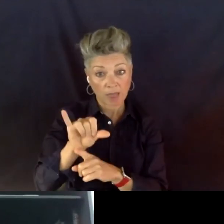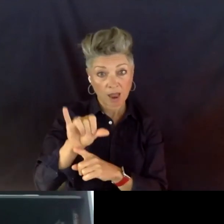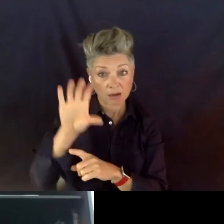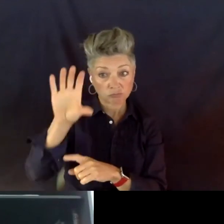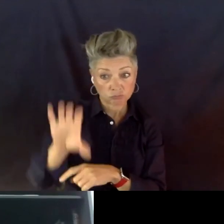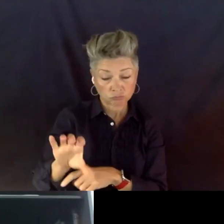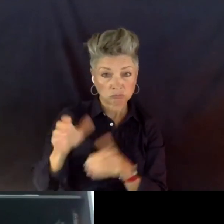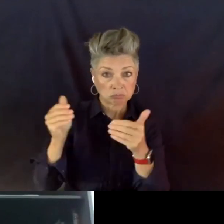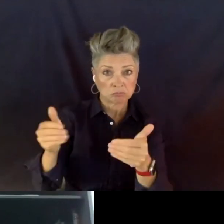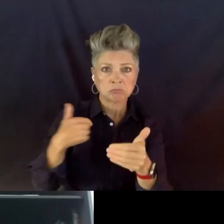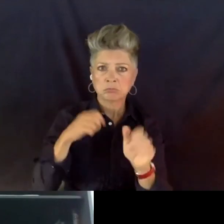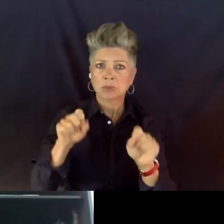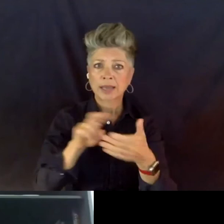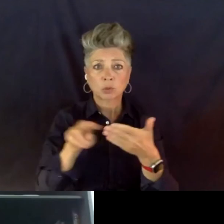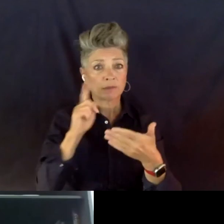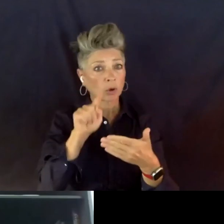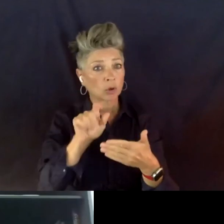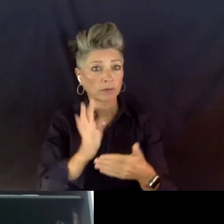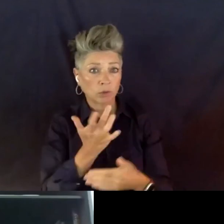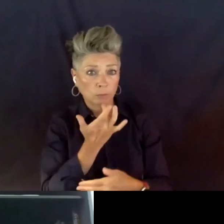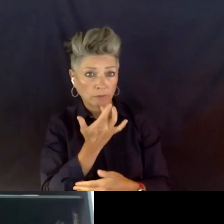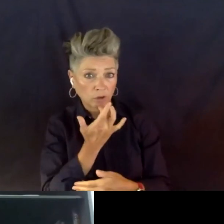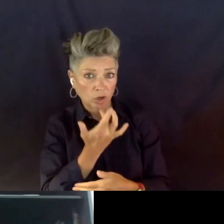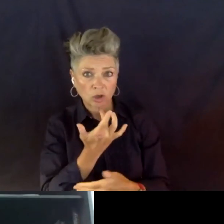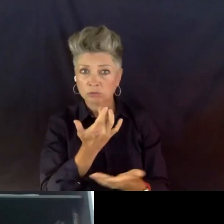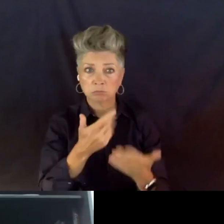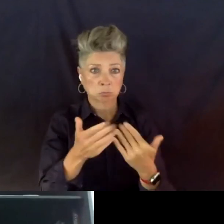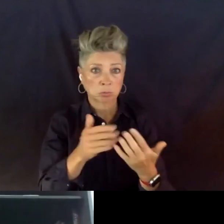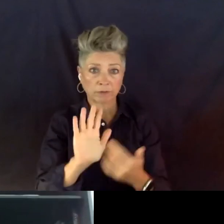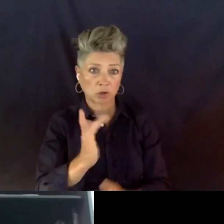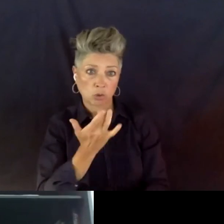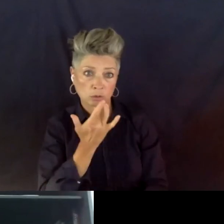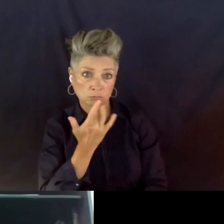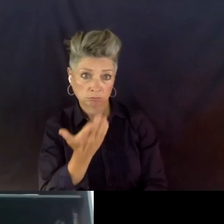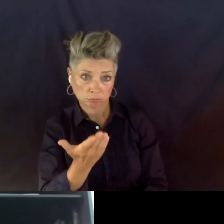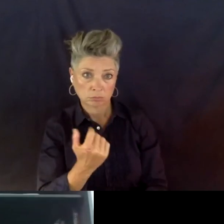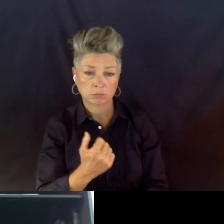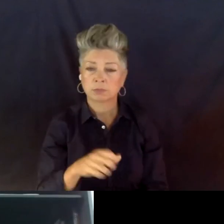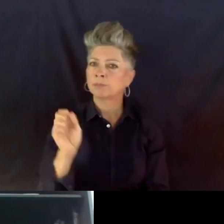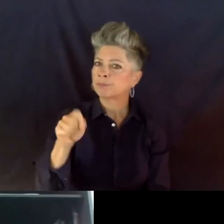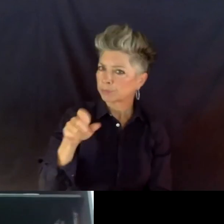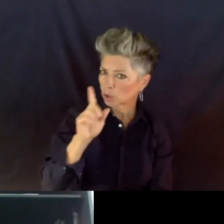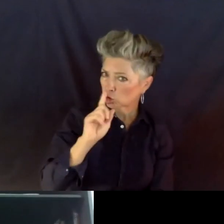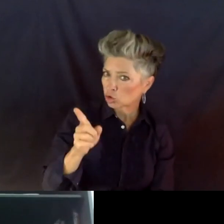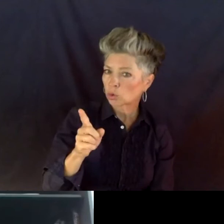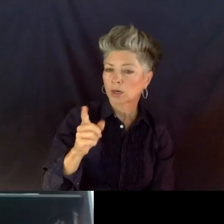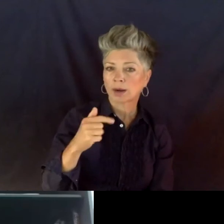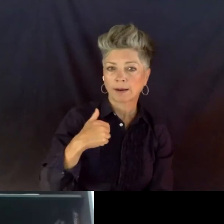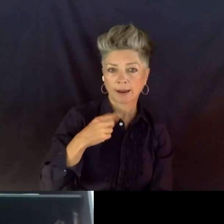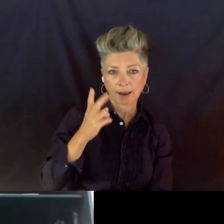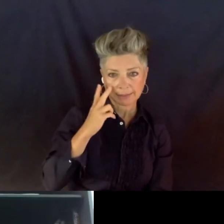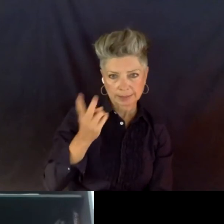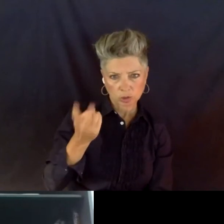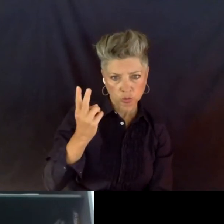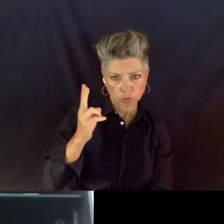to. I could also read those for you if you'd like, however works best. Sure, I see 2